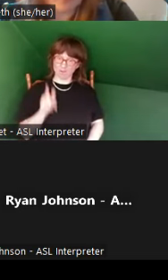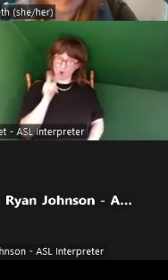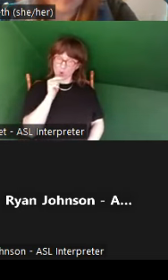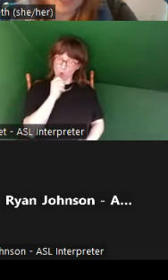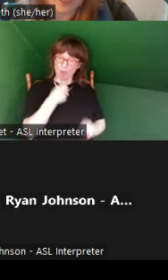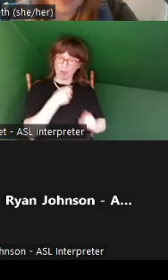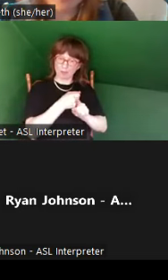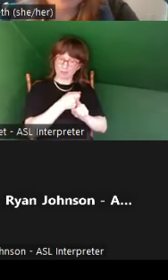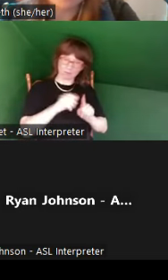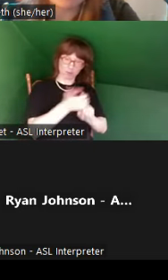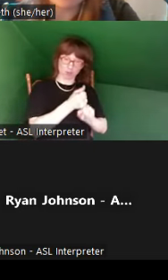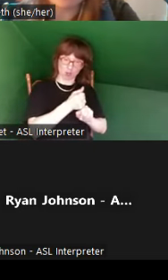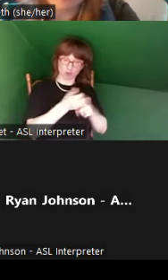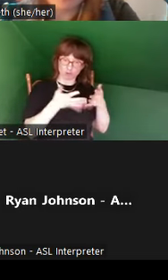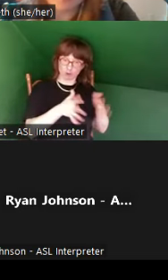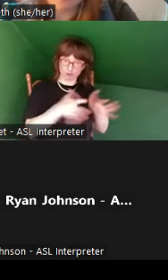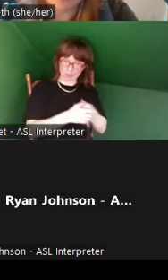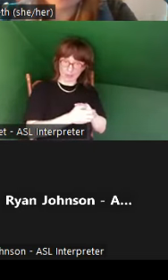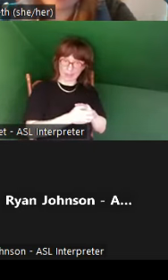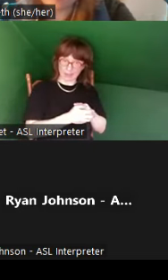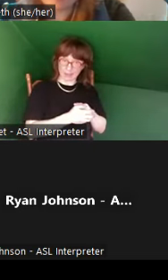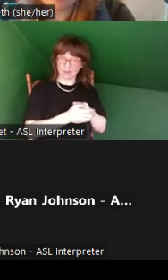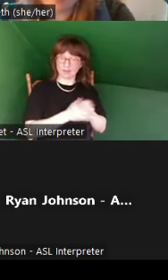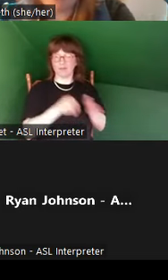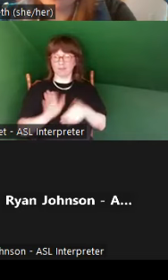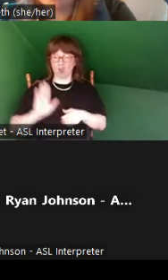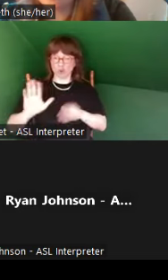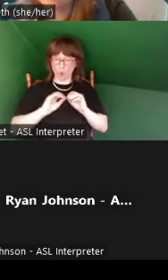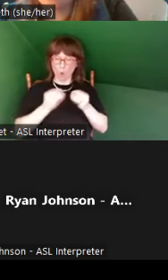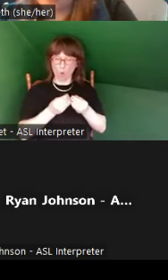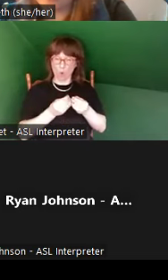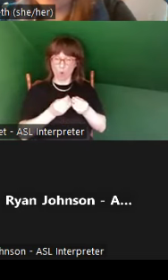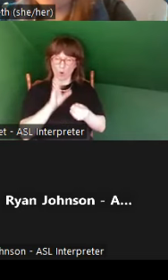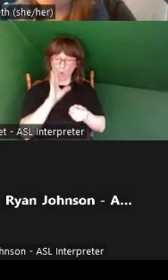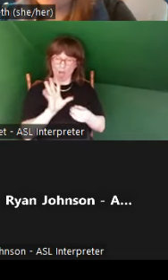out to your organization, and whether your organization reaches out to them.